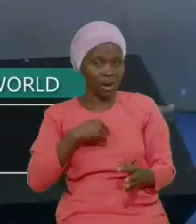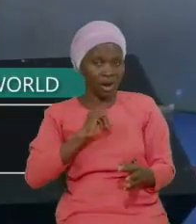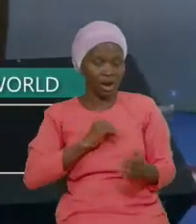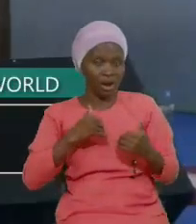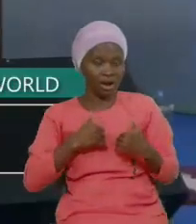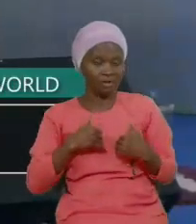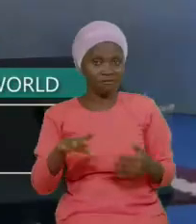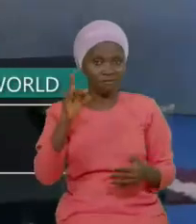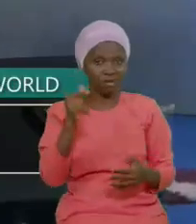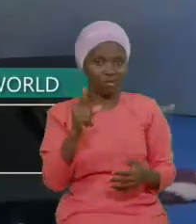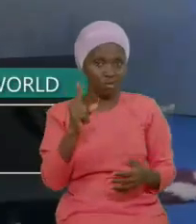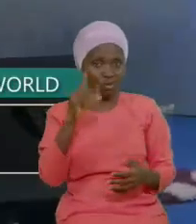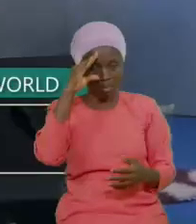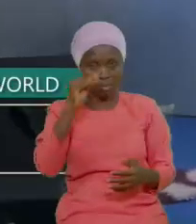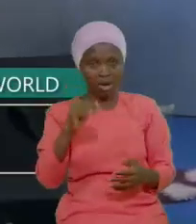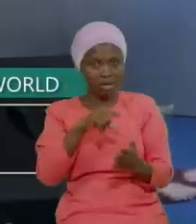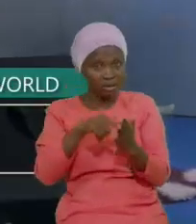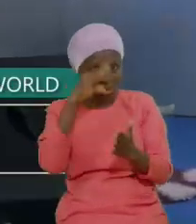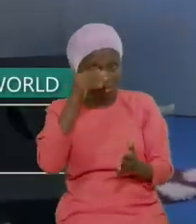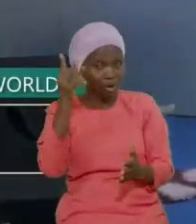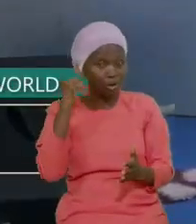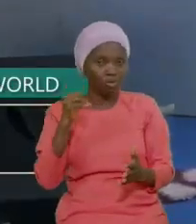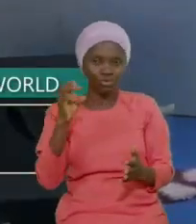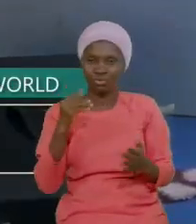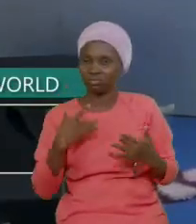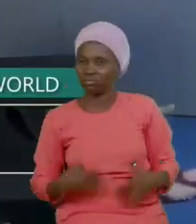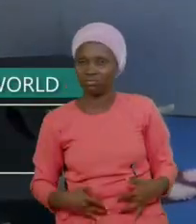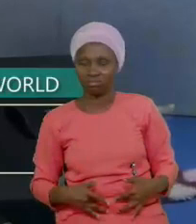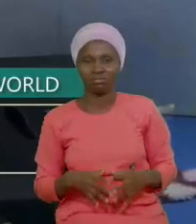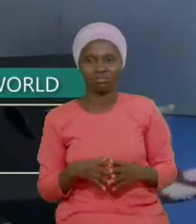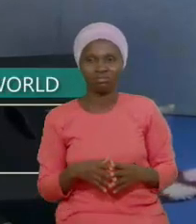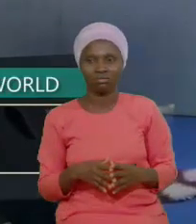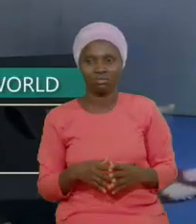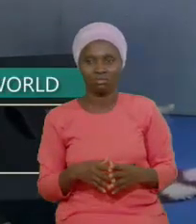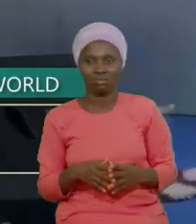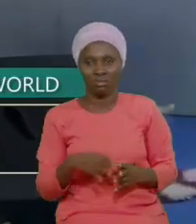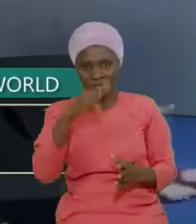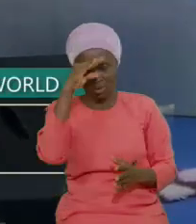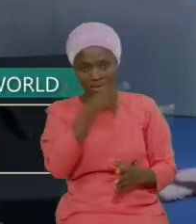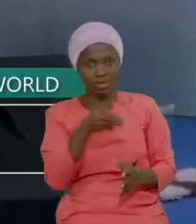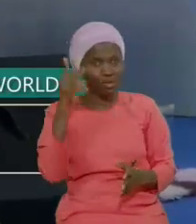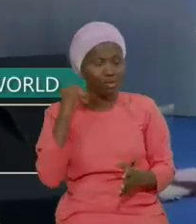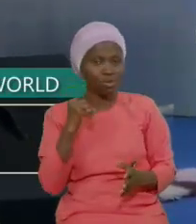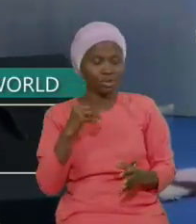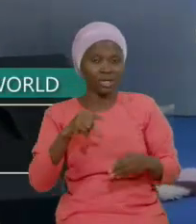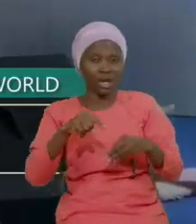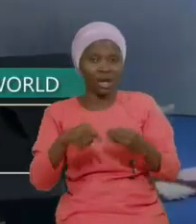This man was so down. He was about to commit